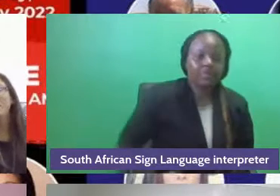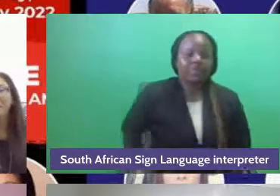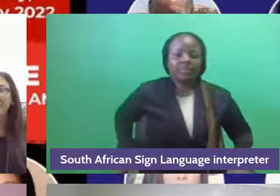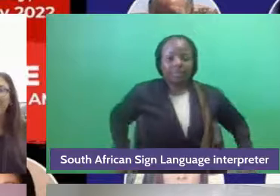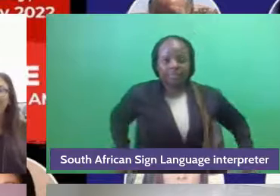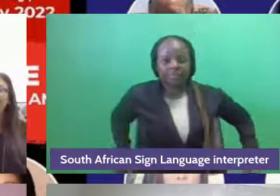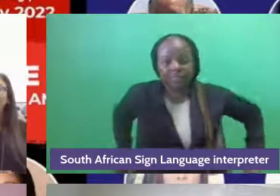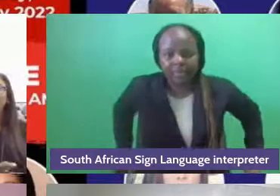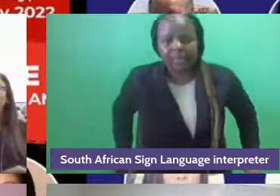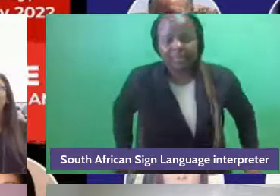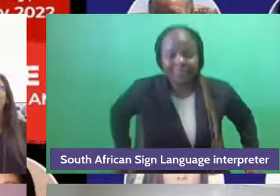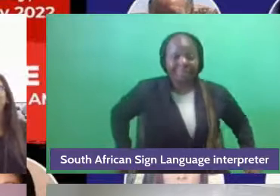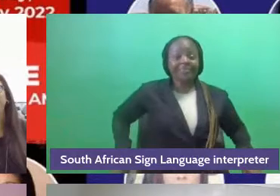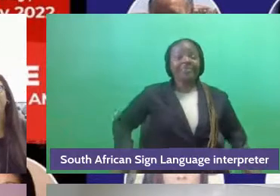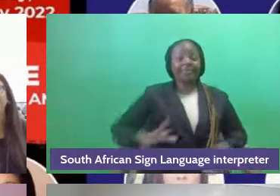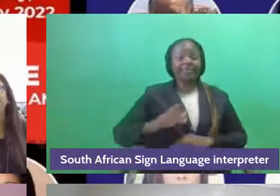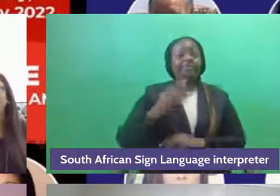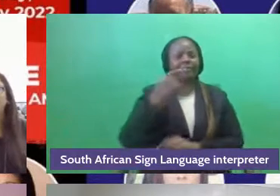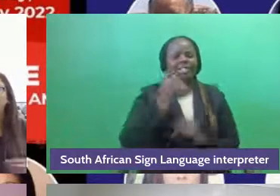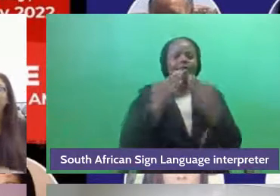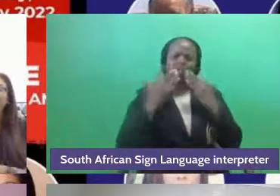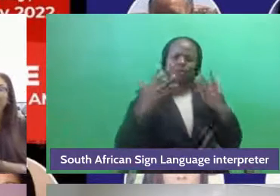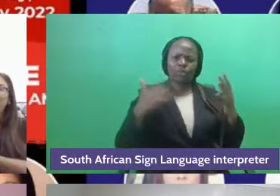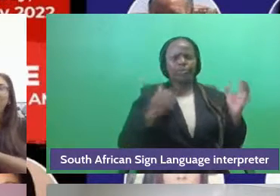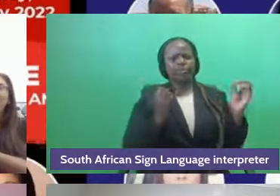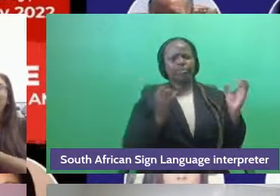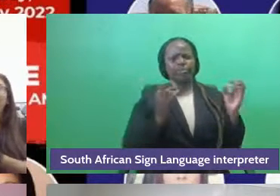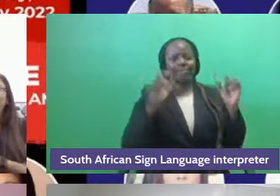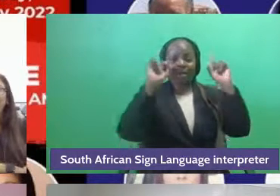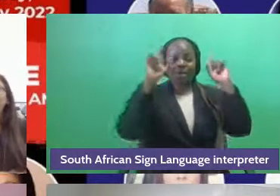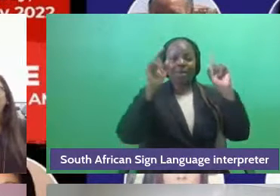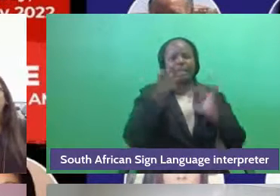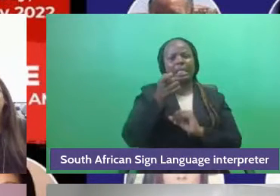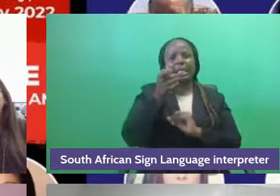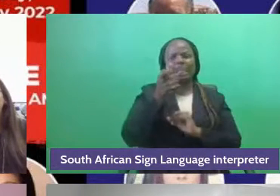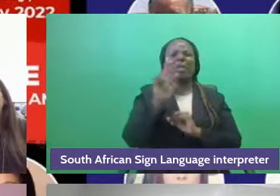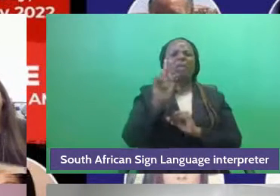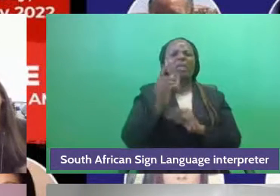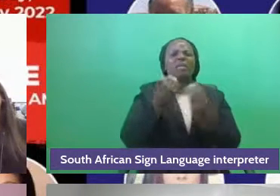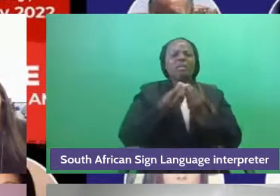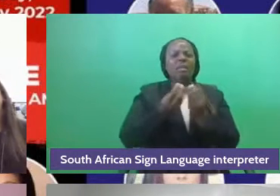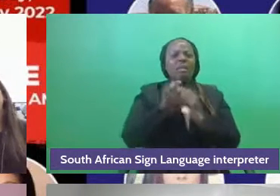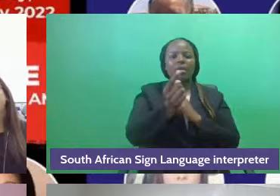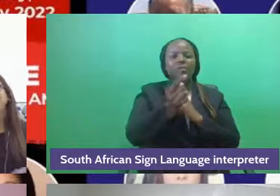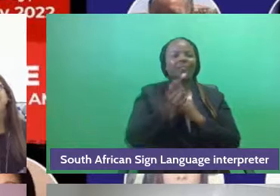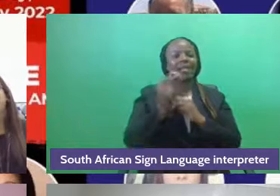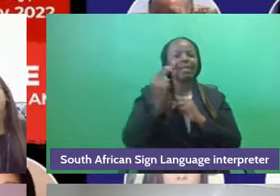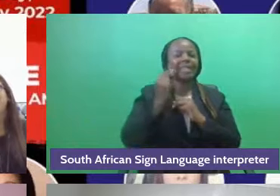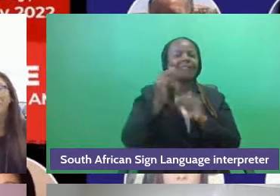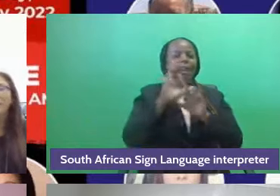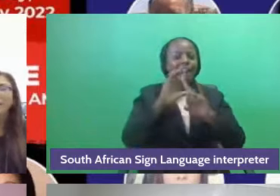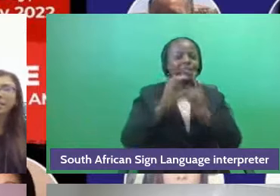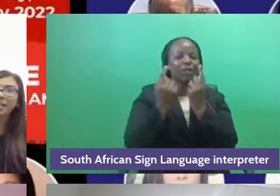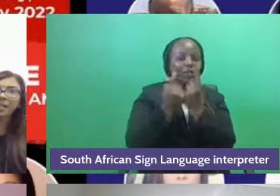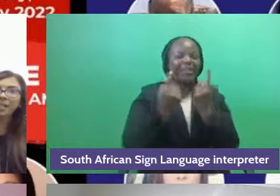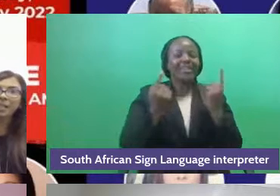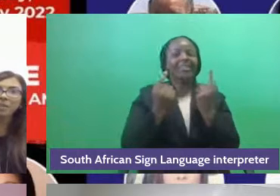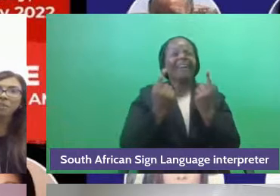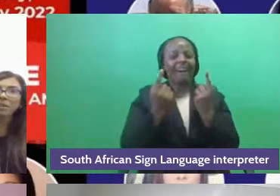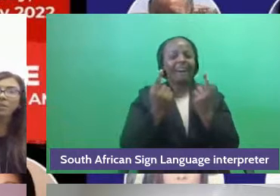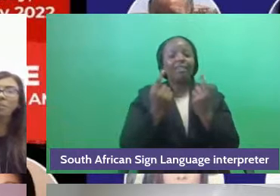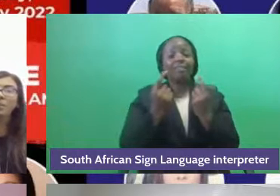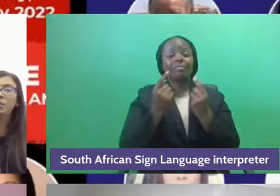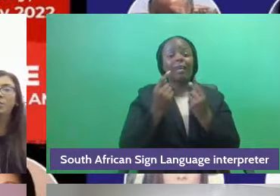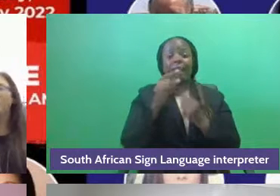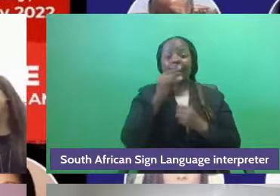Thank you so much, Sanele. So that's just a little bit of awareness about something unique to deaf culture, is that you assigned a sign